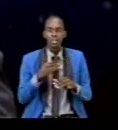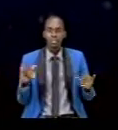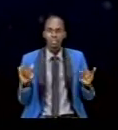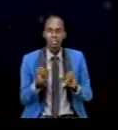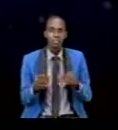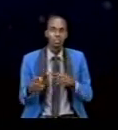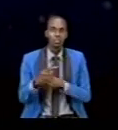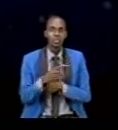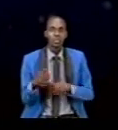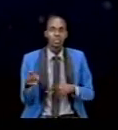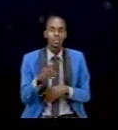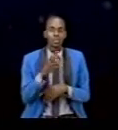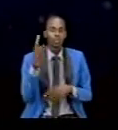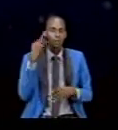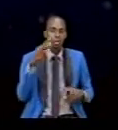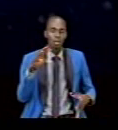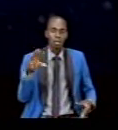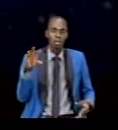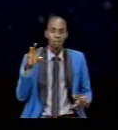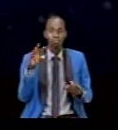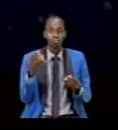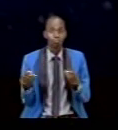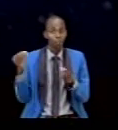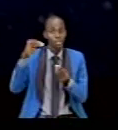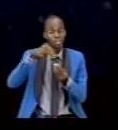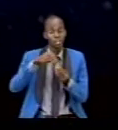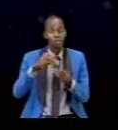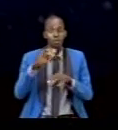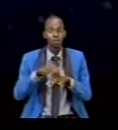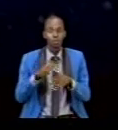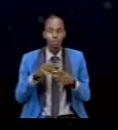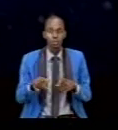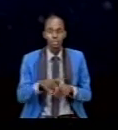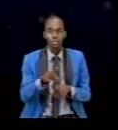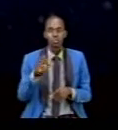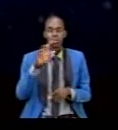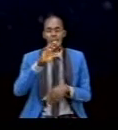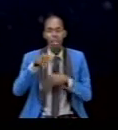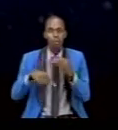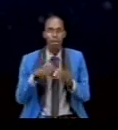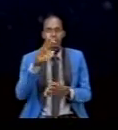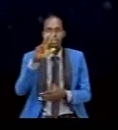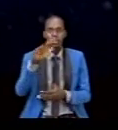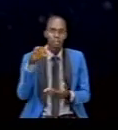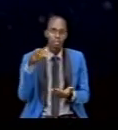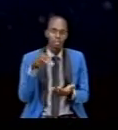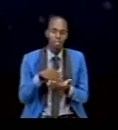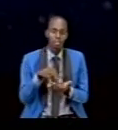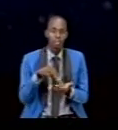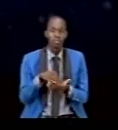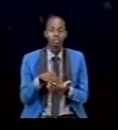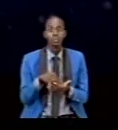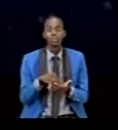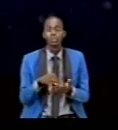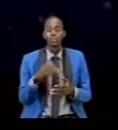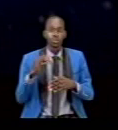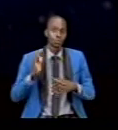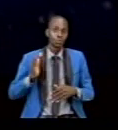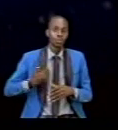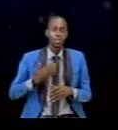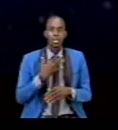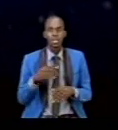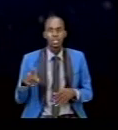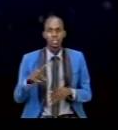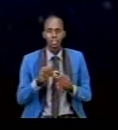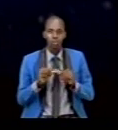were added unto them about 3,000 souls, and they continued steadfastly in the